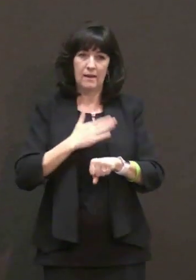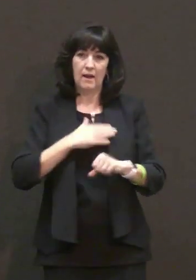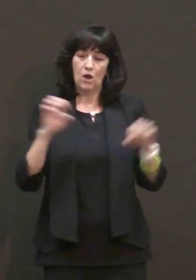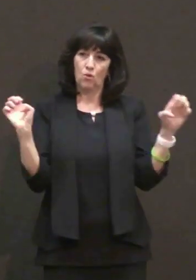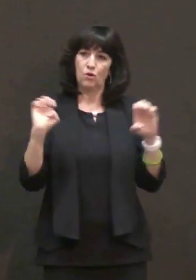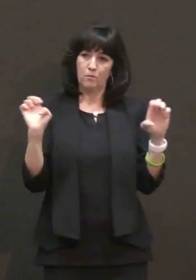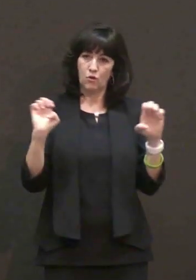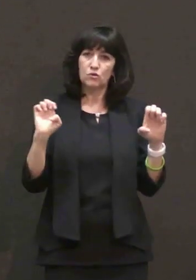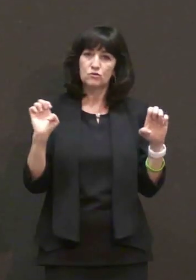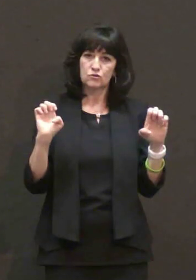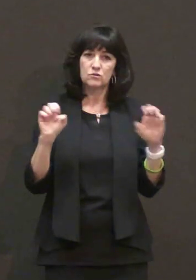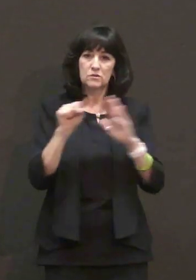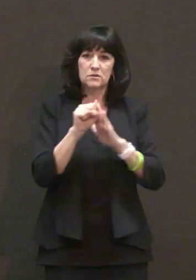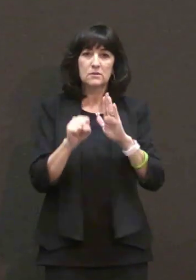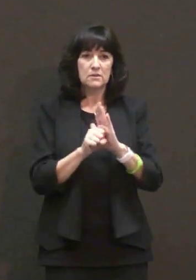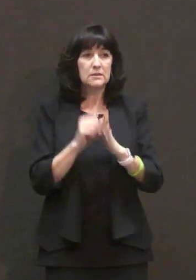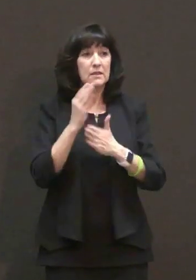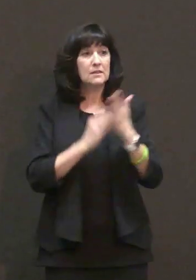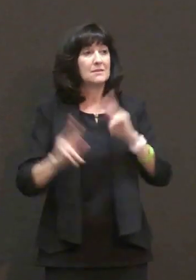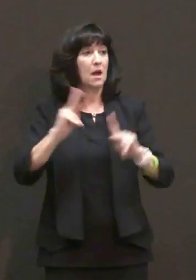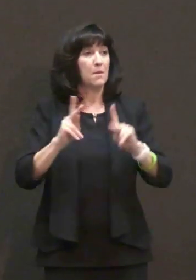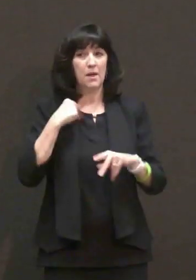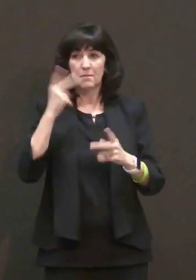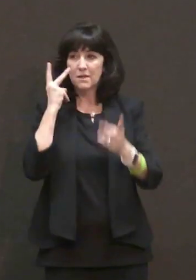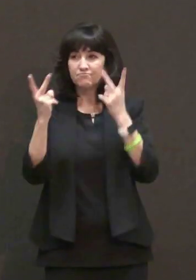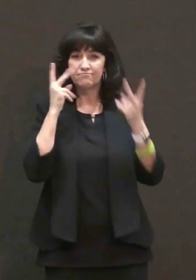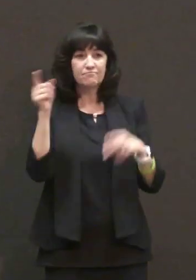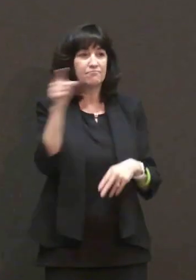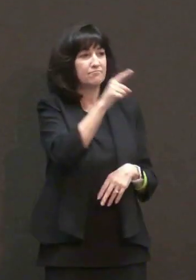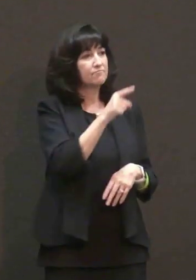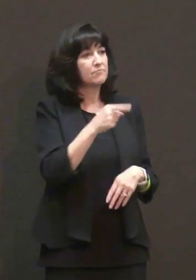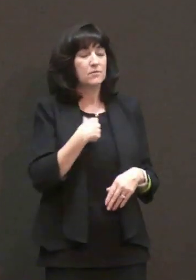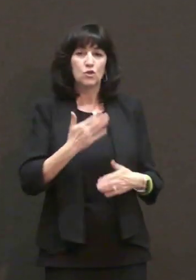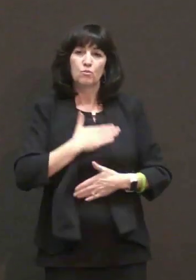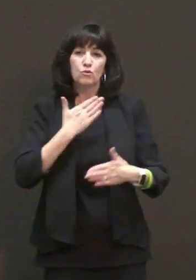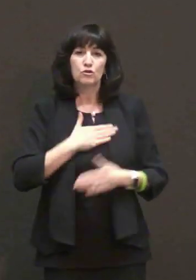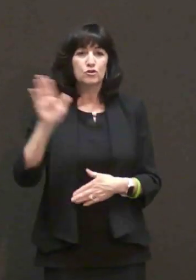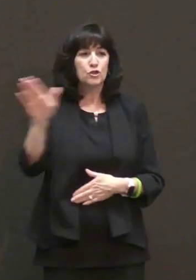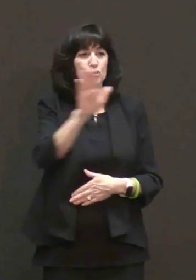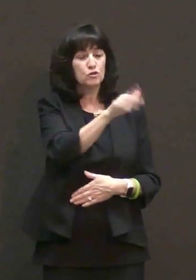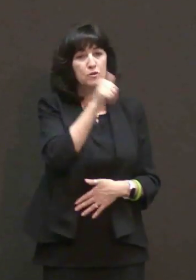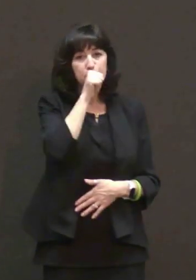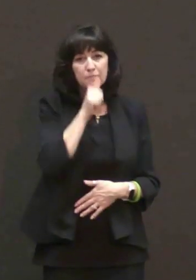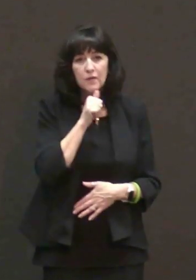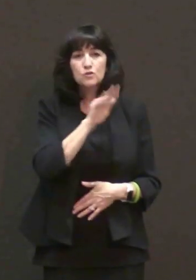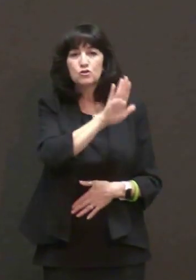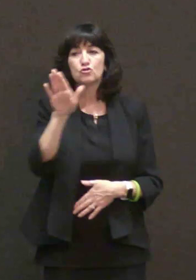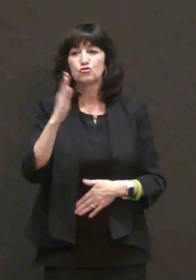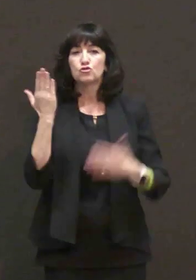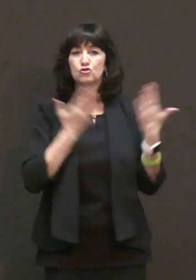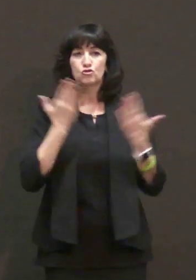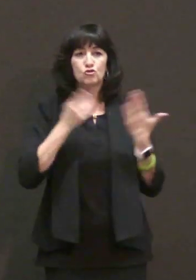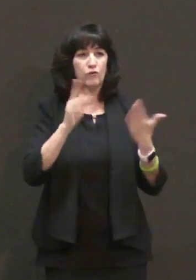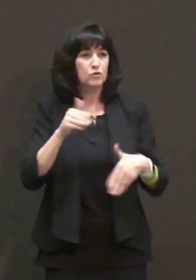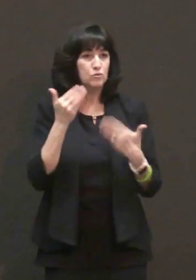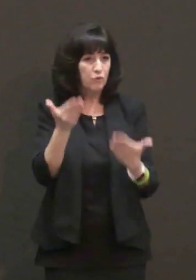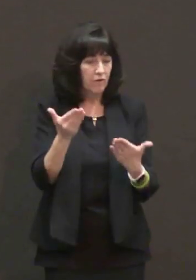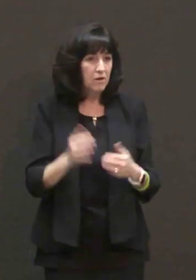those folks in the room. We appreciate your patience and the service that you provide to the people of our